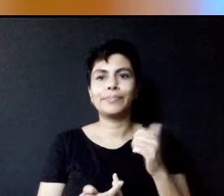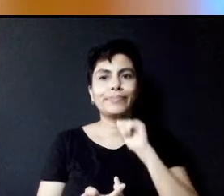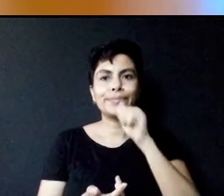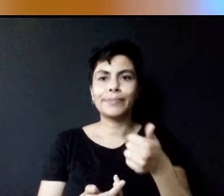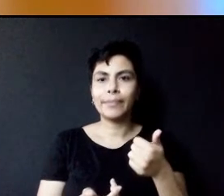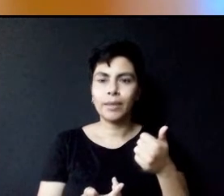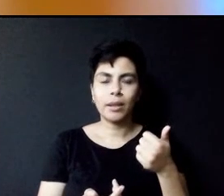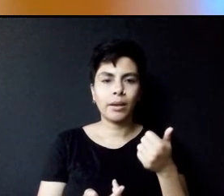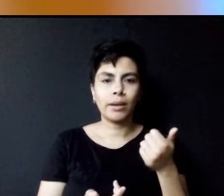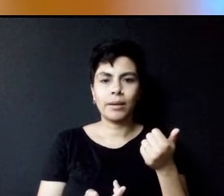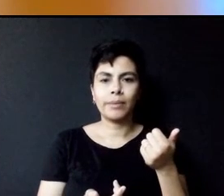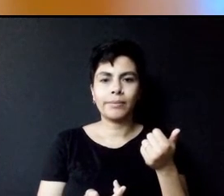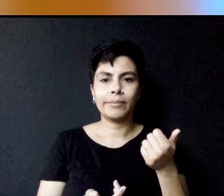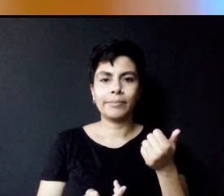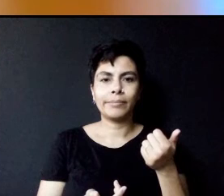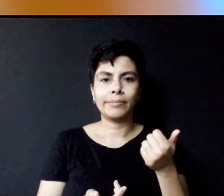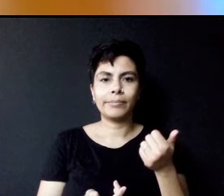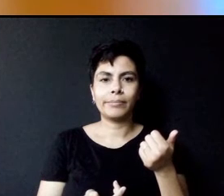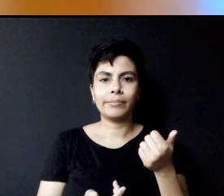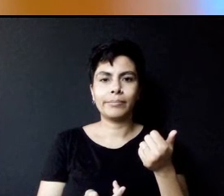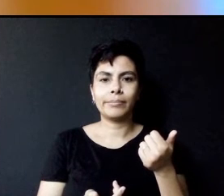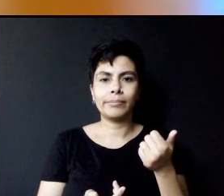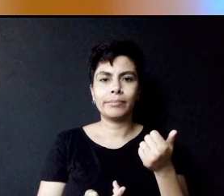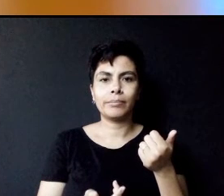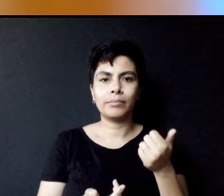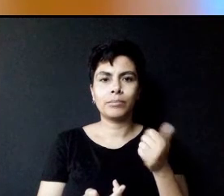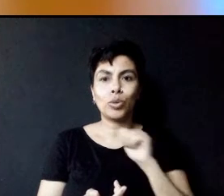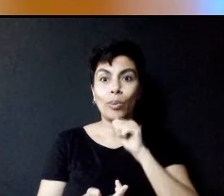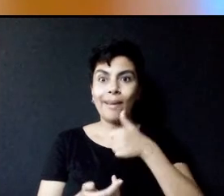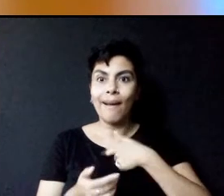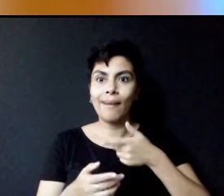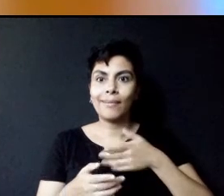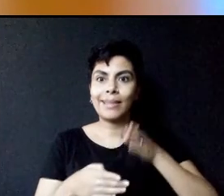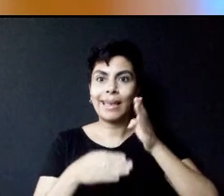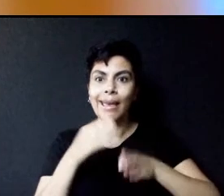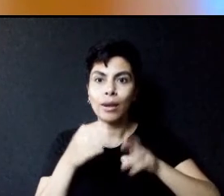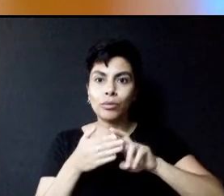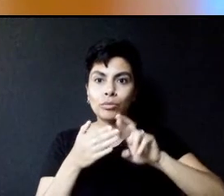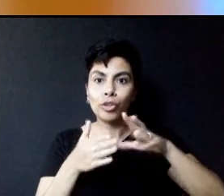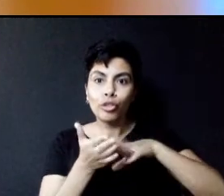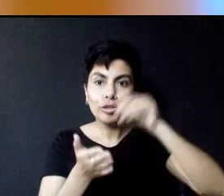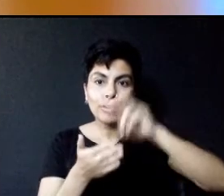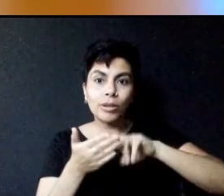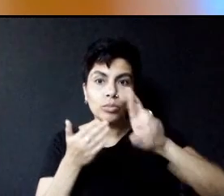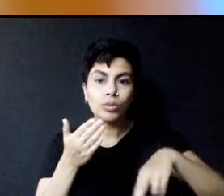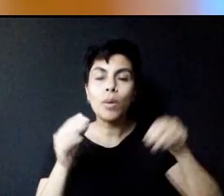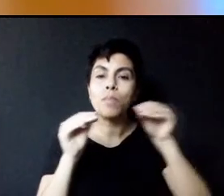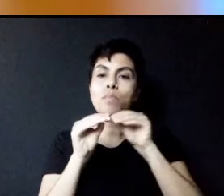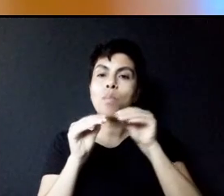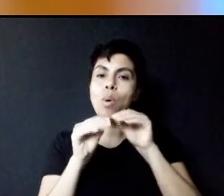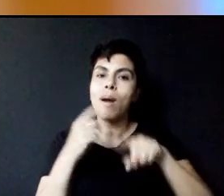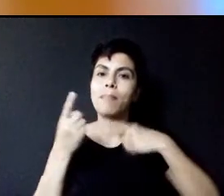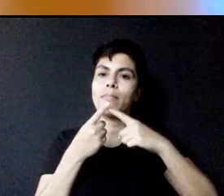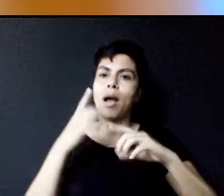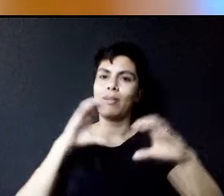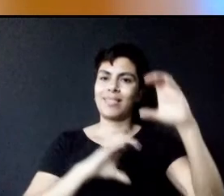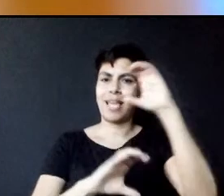not trying to have an end learning result. It's more about the